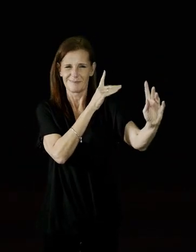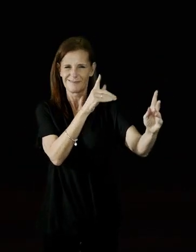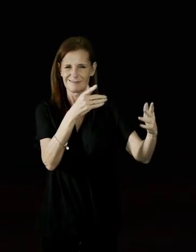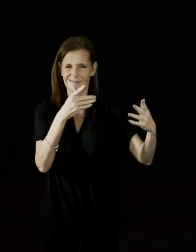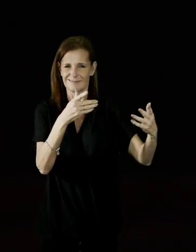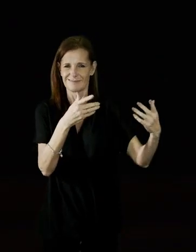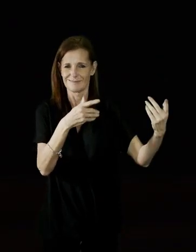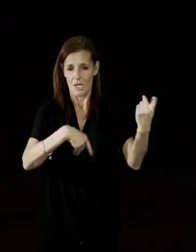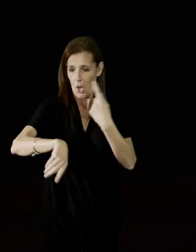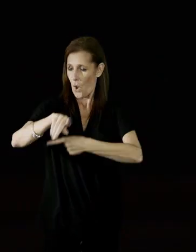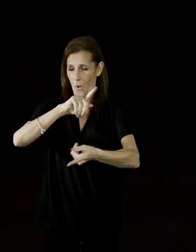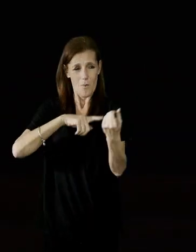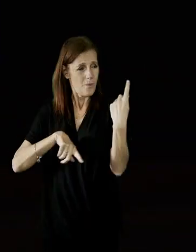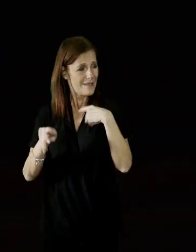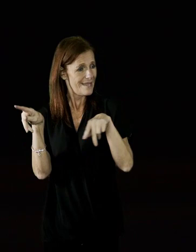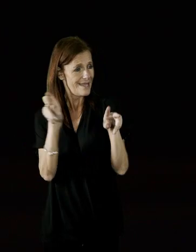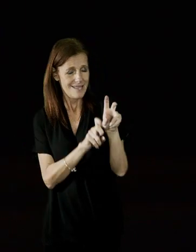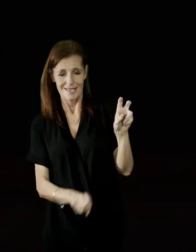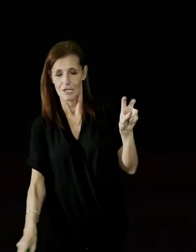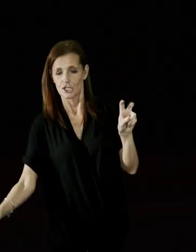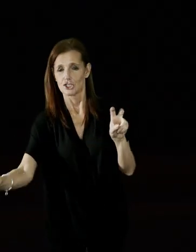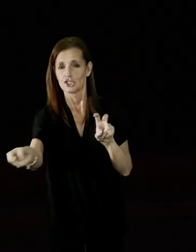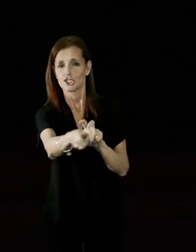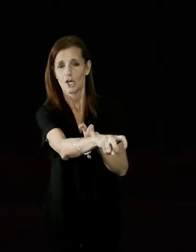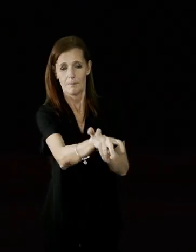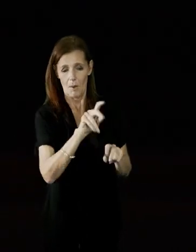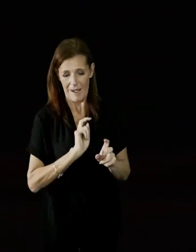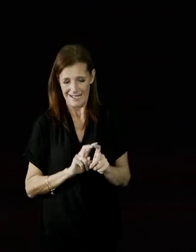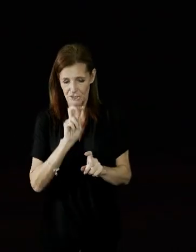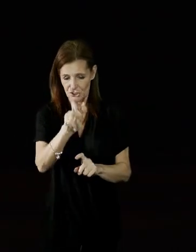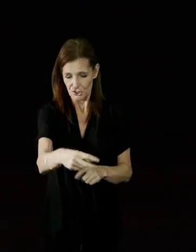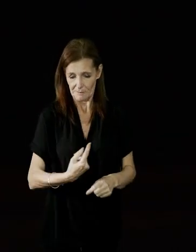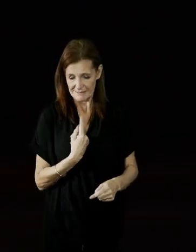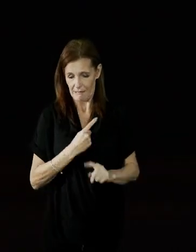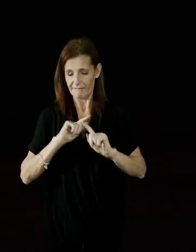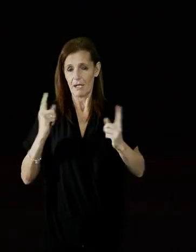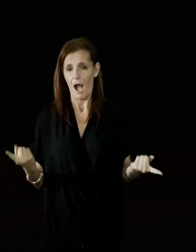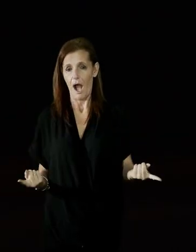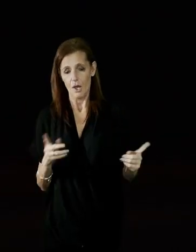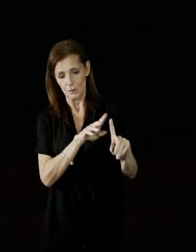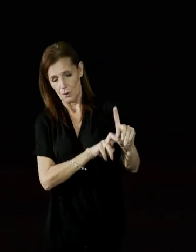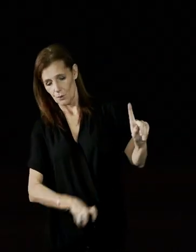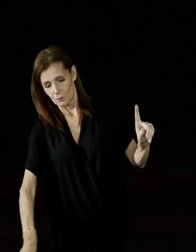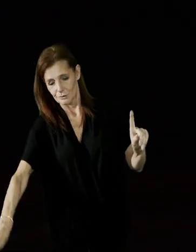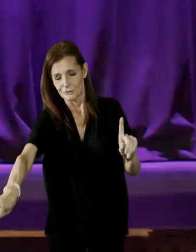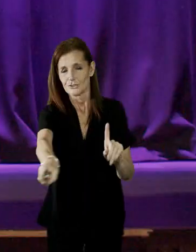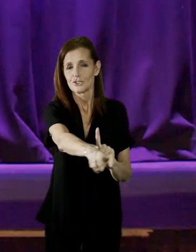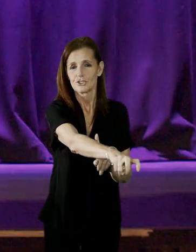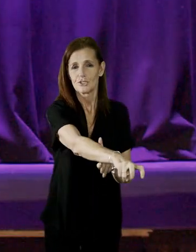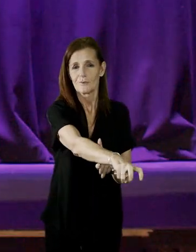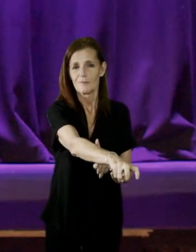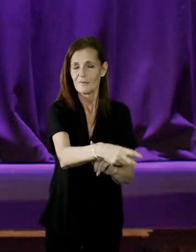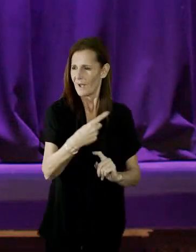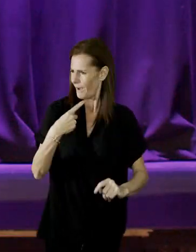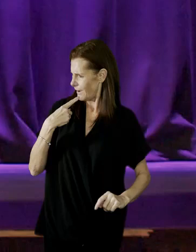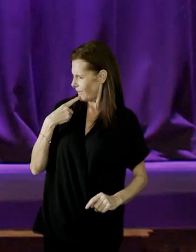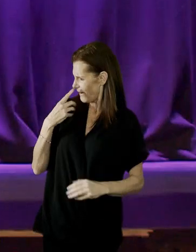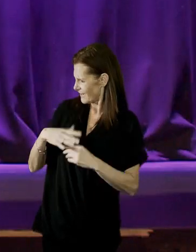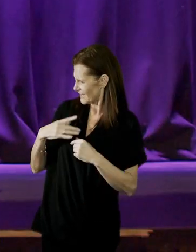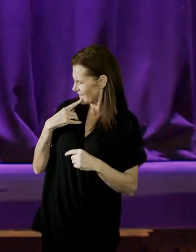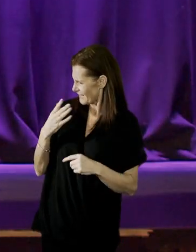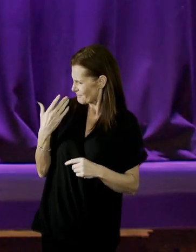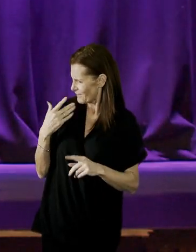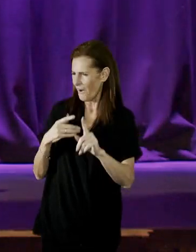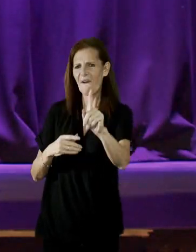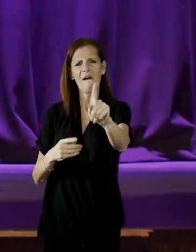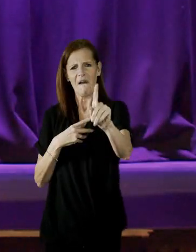queues because it's the only jumping we can do. And so, I've never said that before. I'm going to say it again, though. Anyway, so